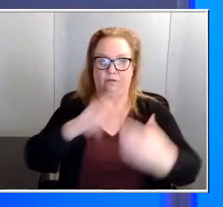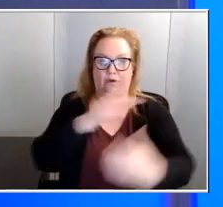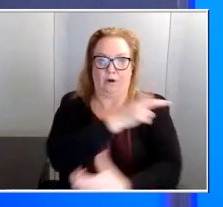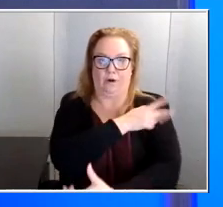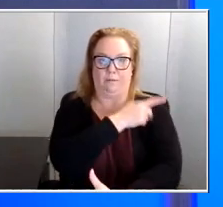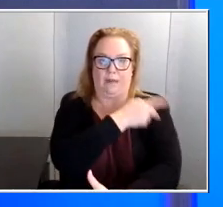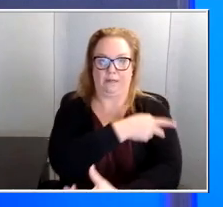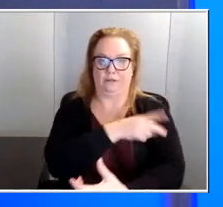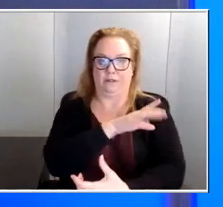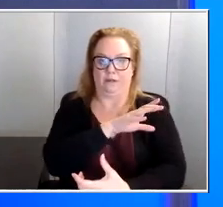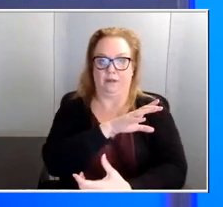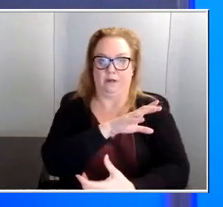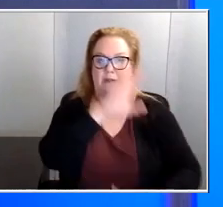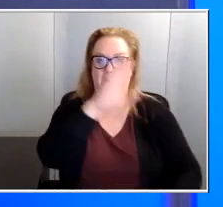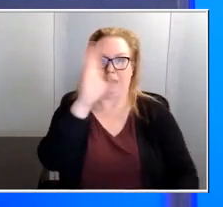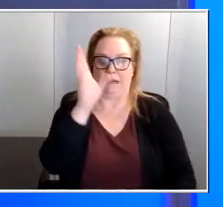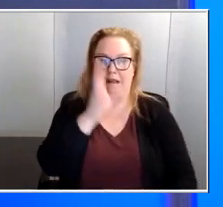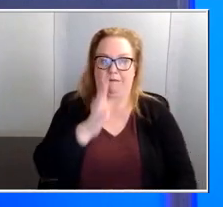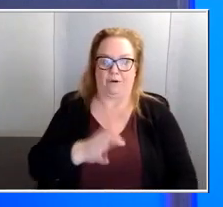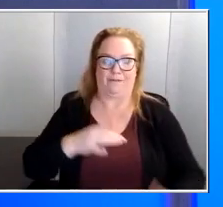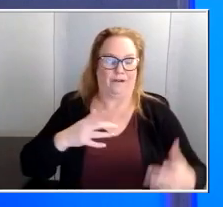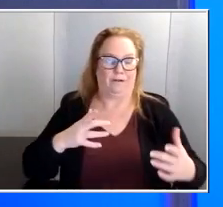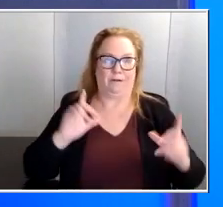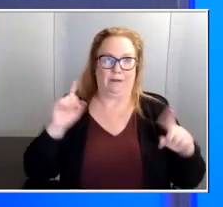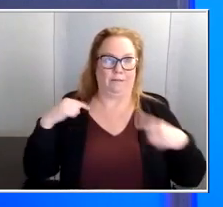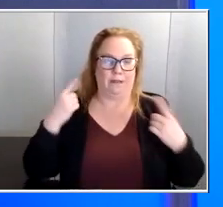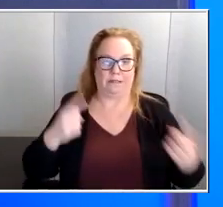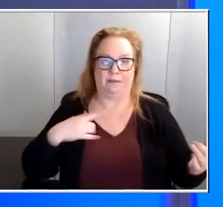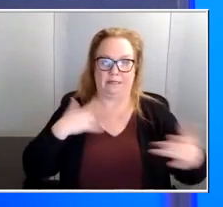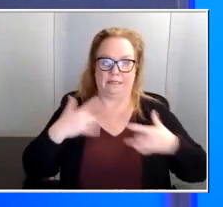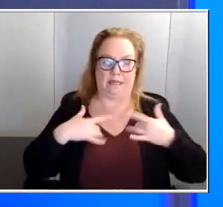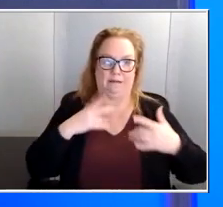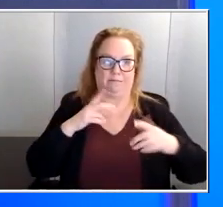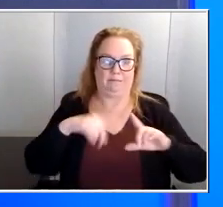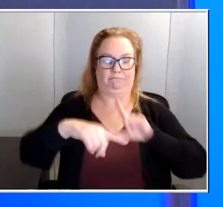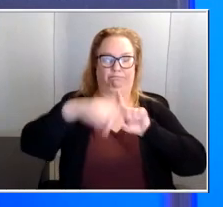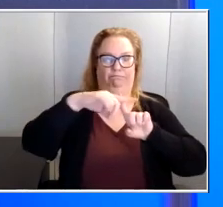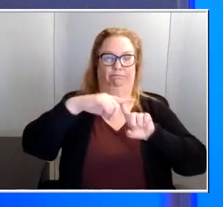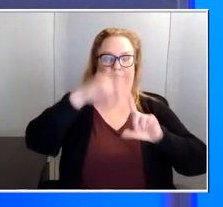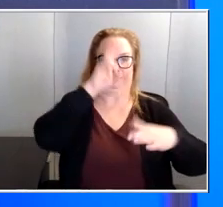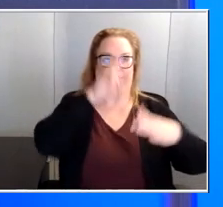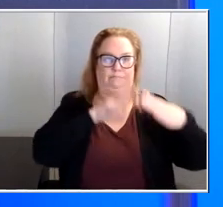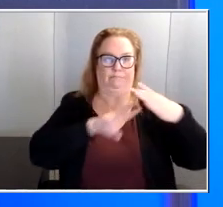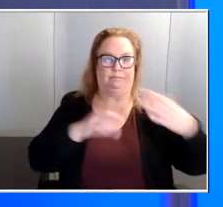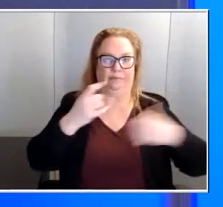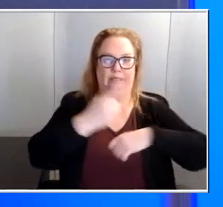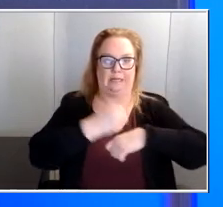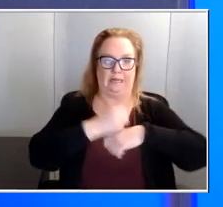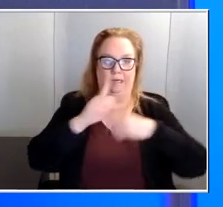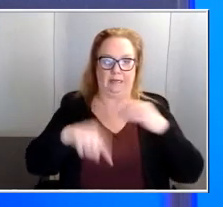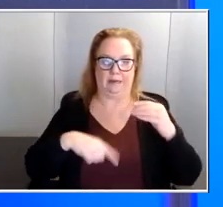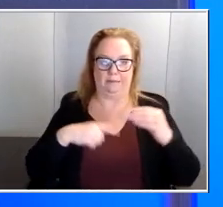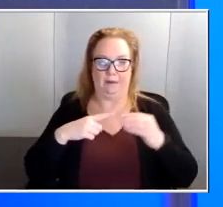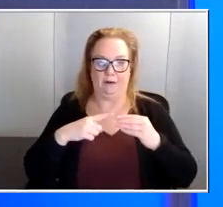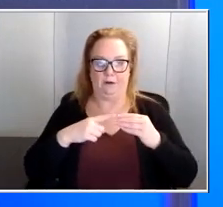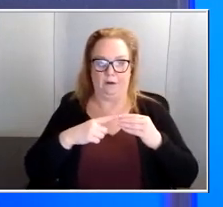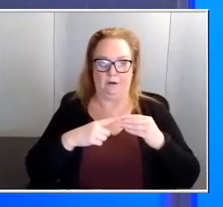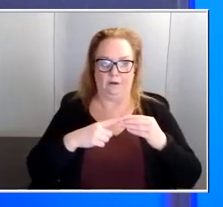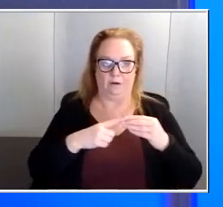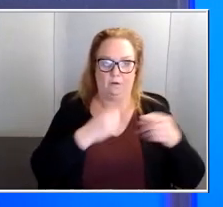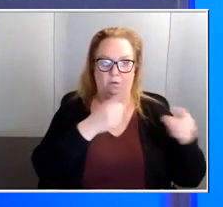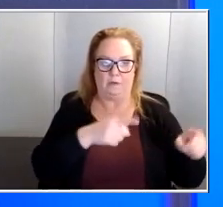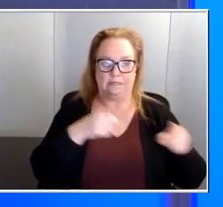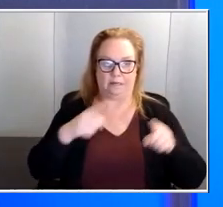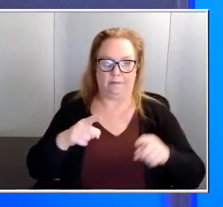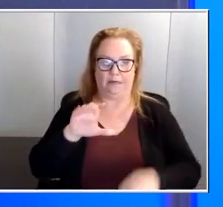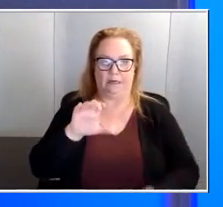But never have I been as excited and as optimistic as I am today about what's going on in